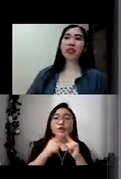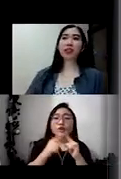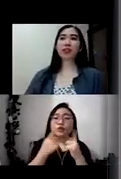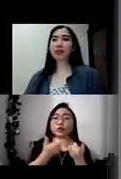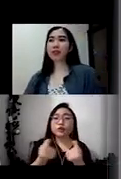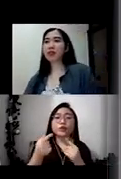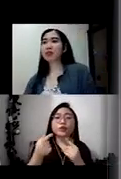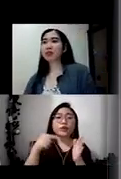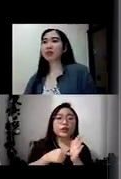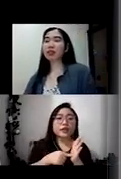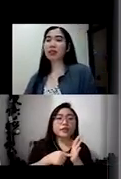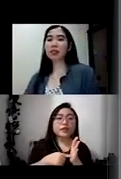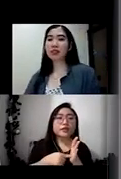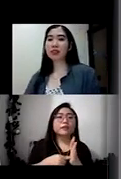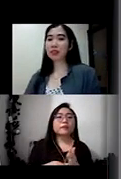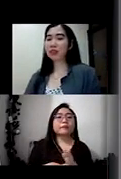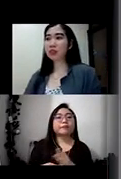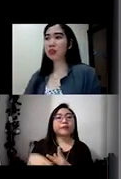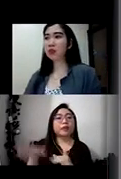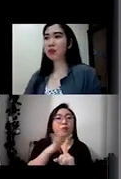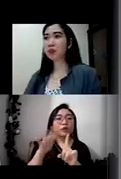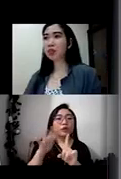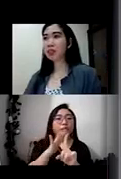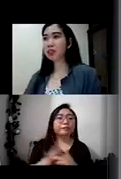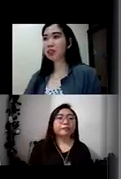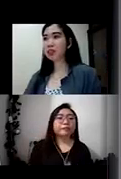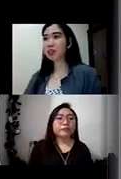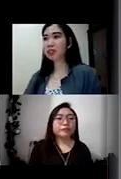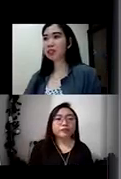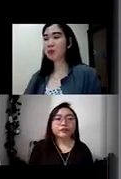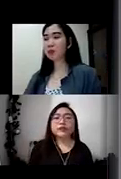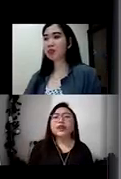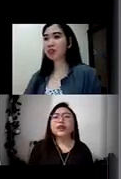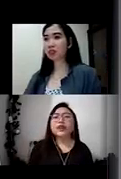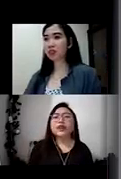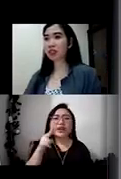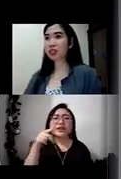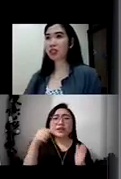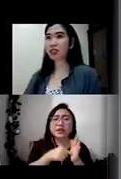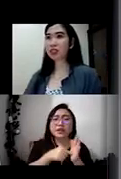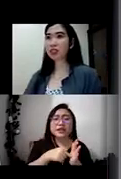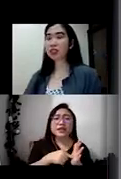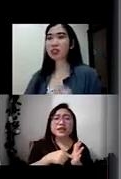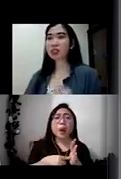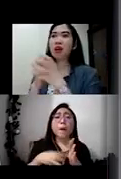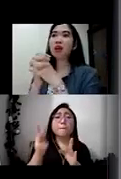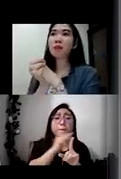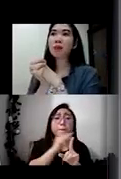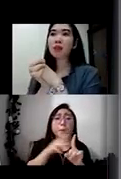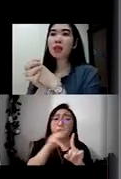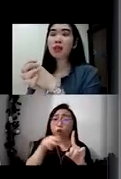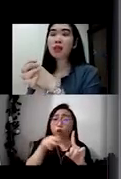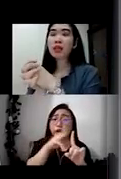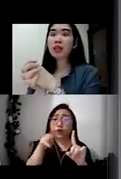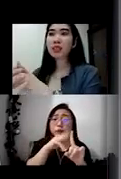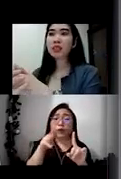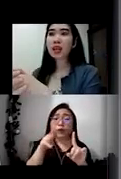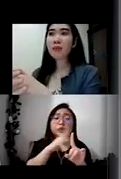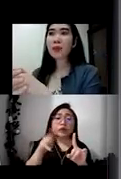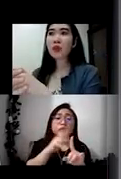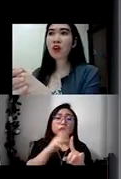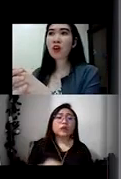monitoring. Yeah. So if you can see this monitoring, this is as